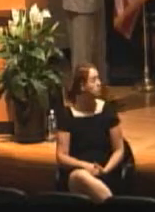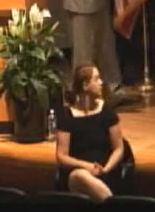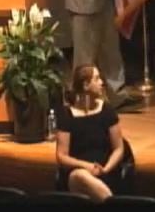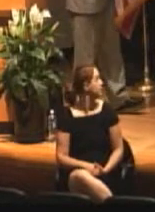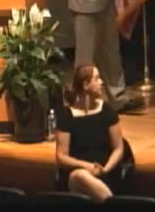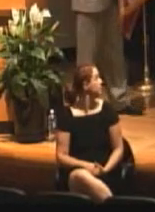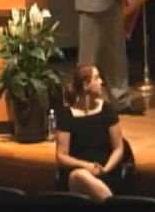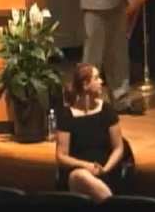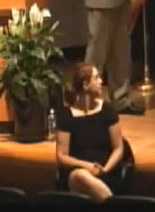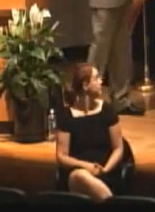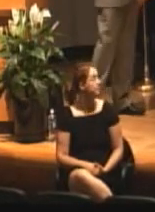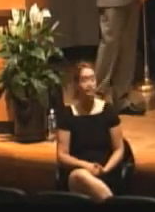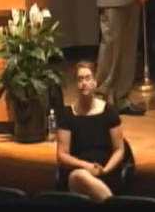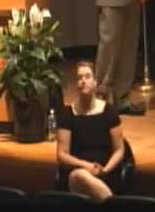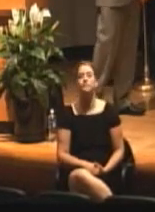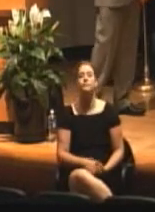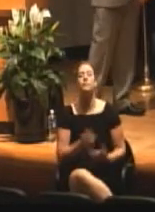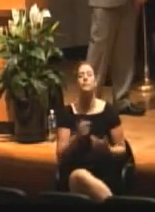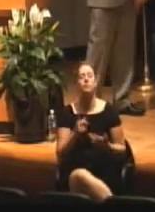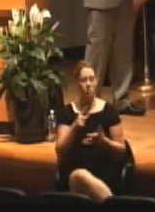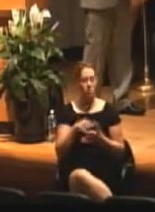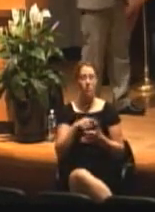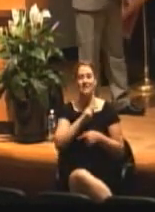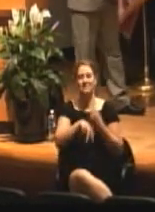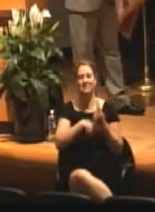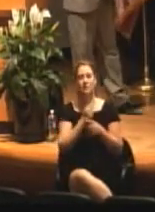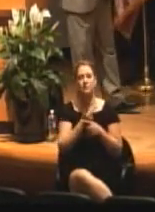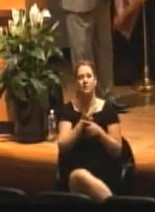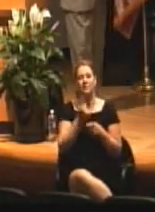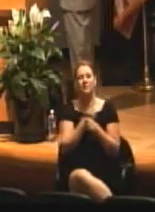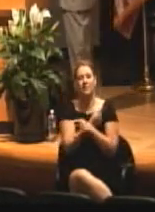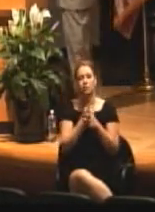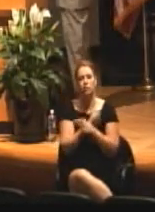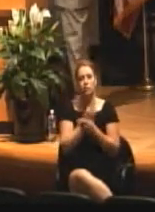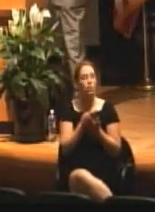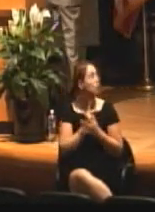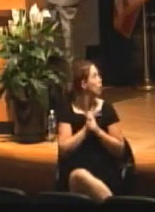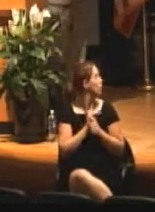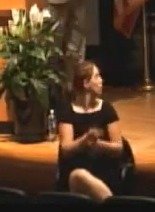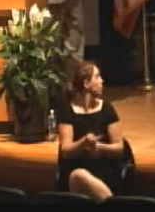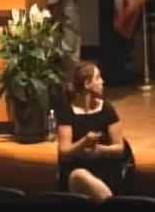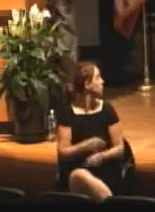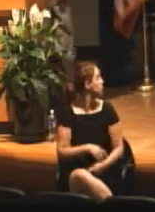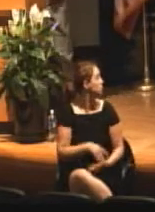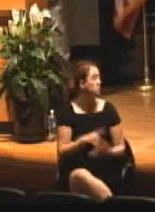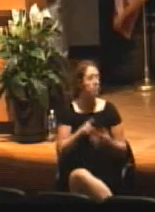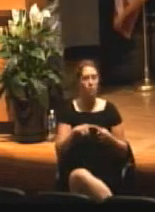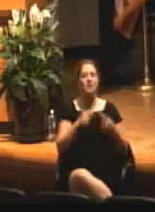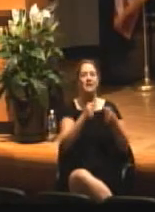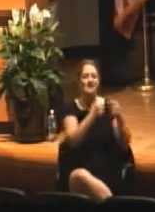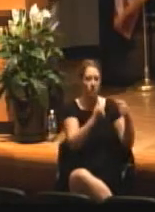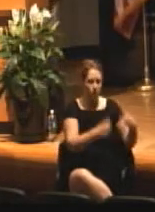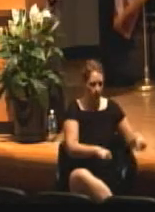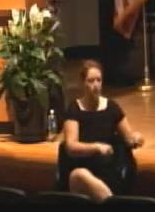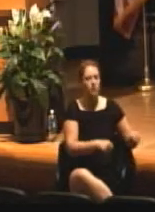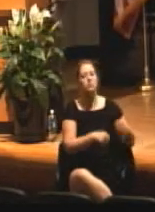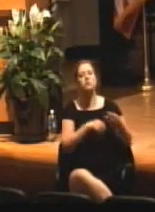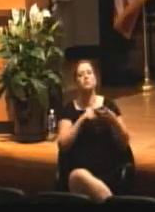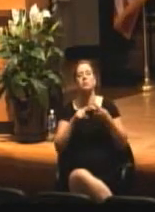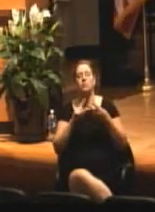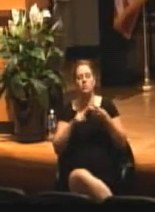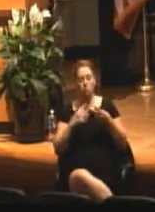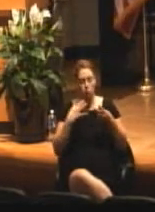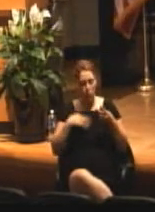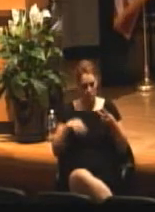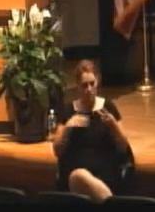payment, 5% down is typically the minimum. Under the loan options, there's different things that you can get.